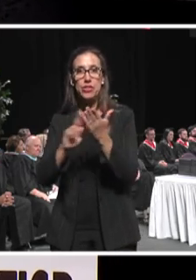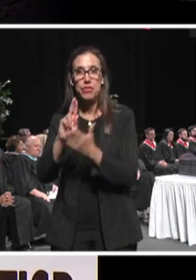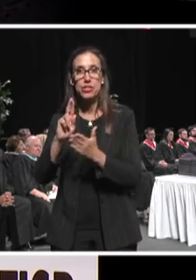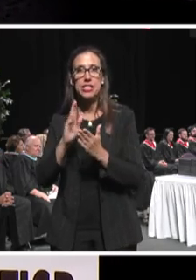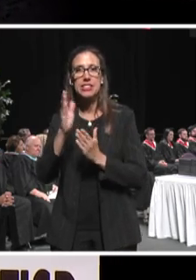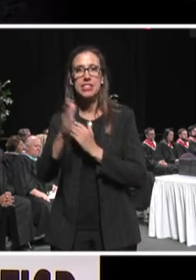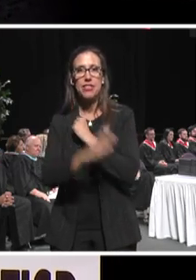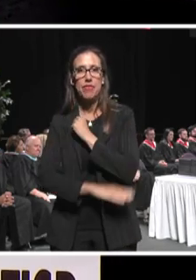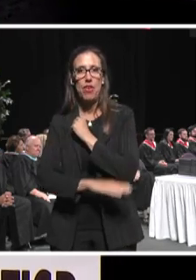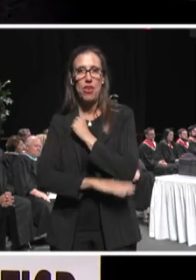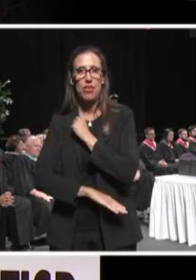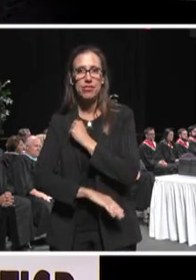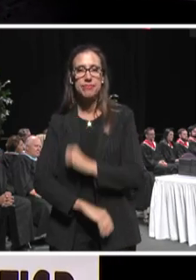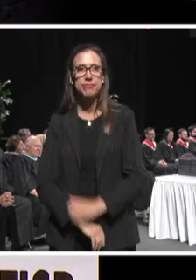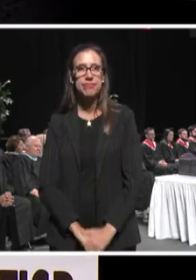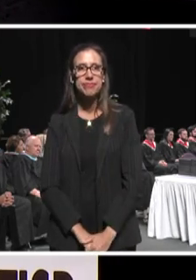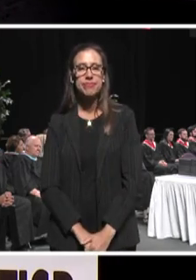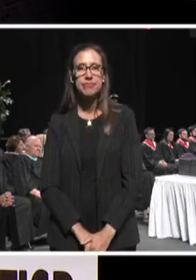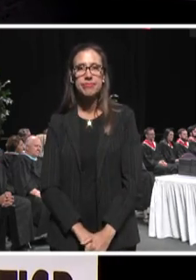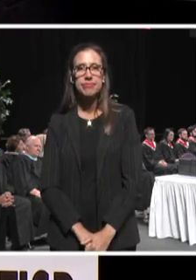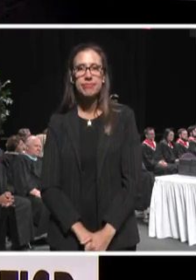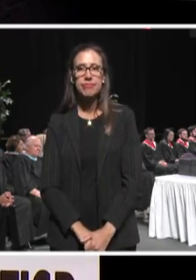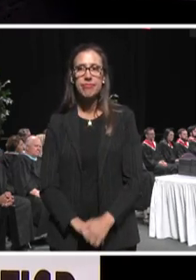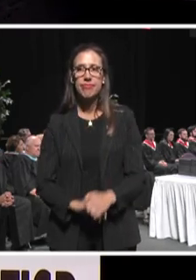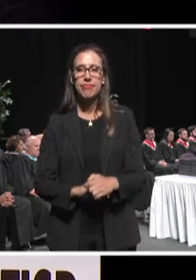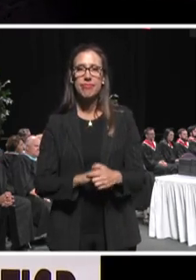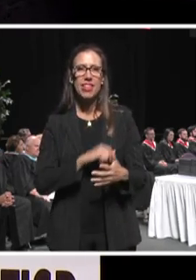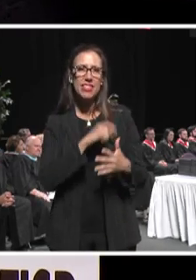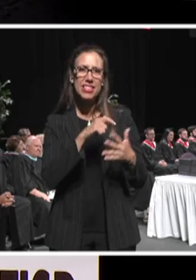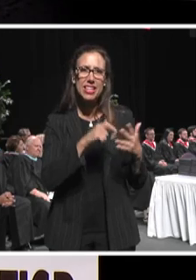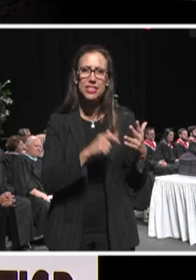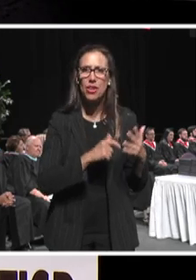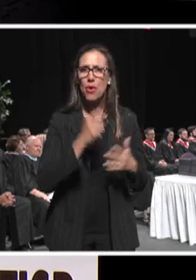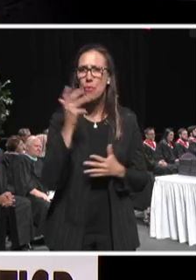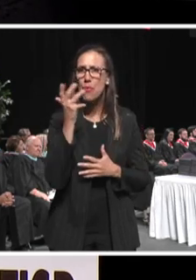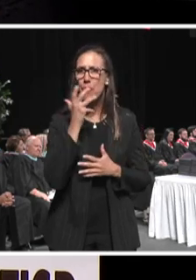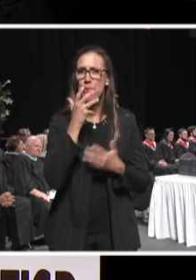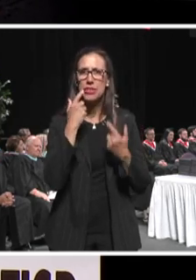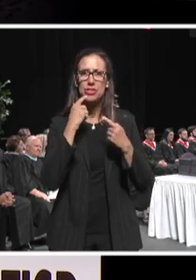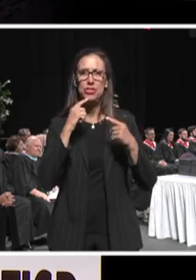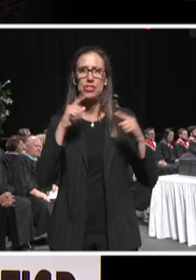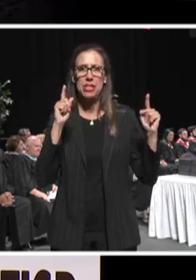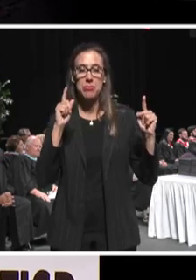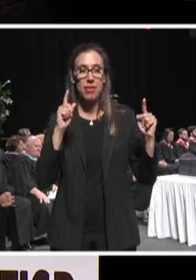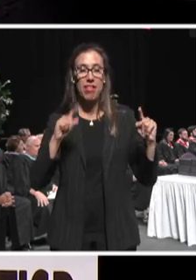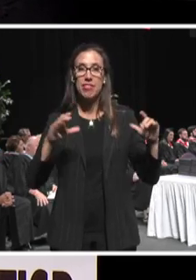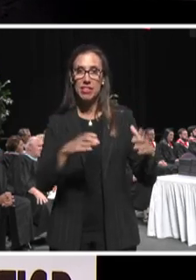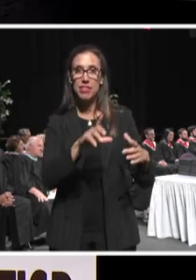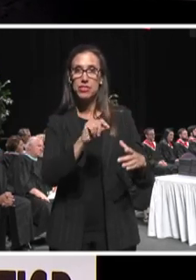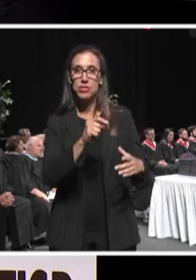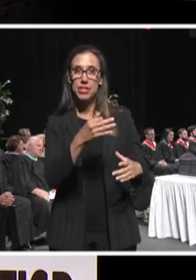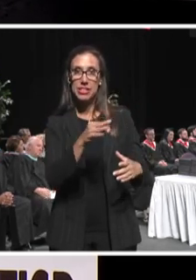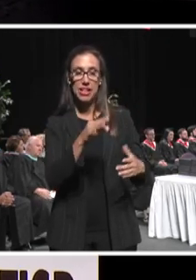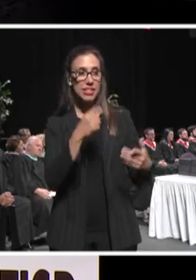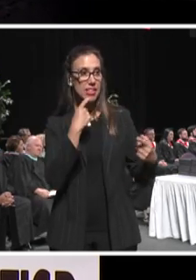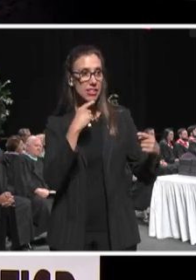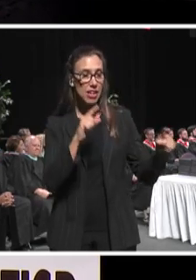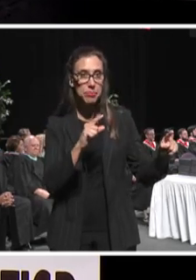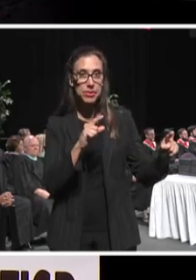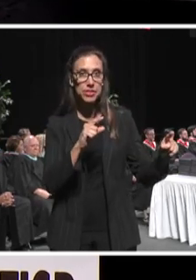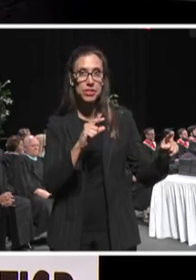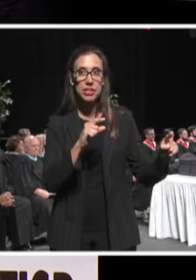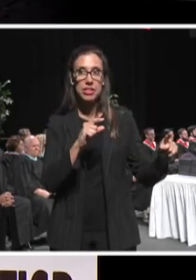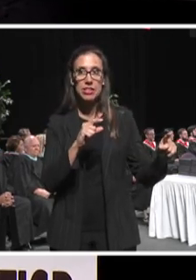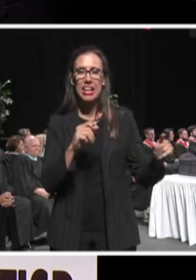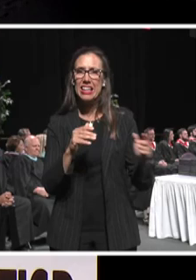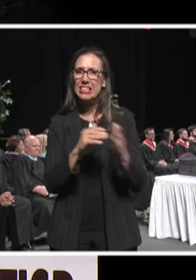fall. These are all phenomenal achievements the class of 2019 has accomplished, and contrary to